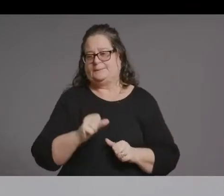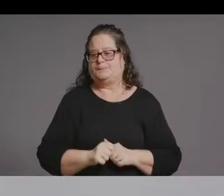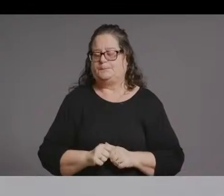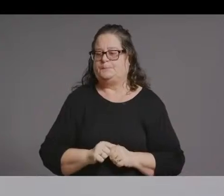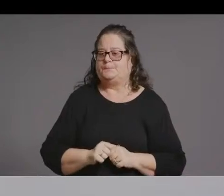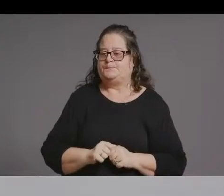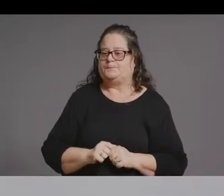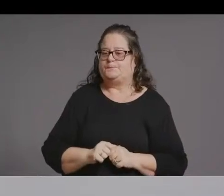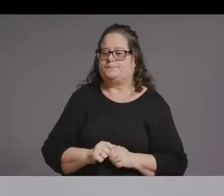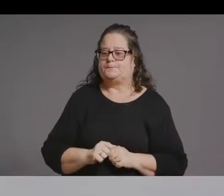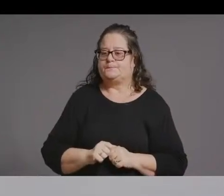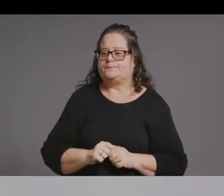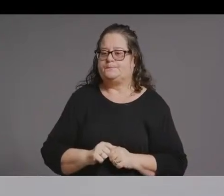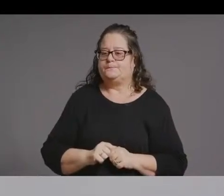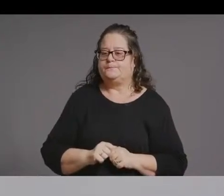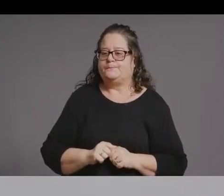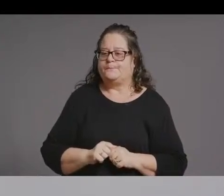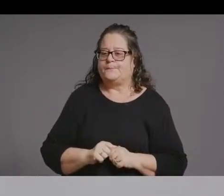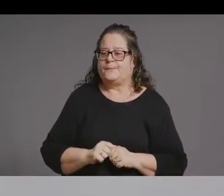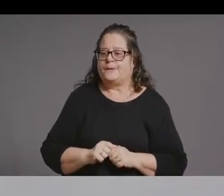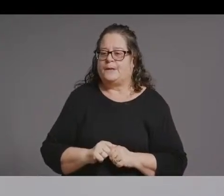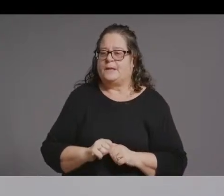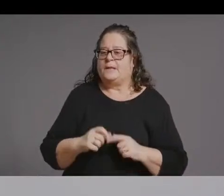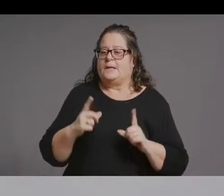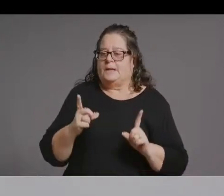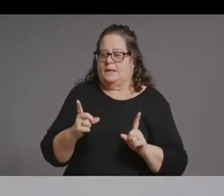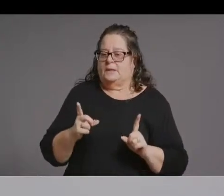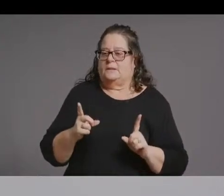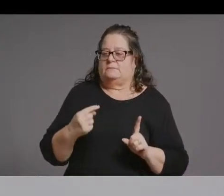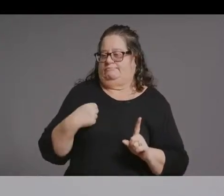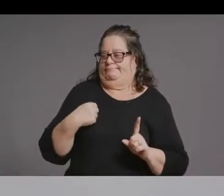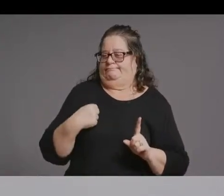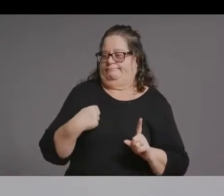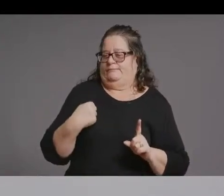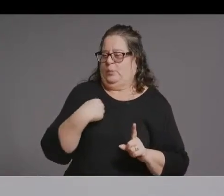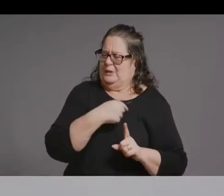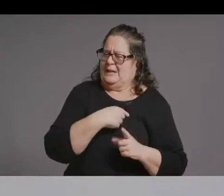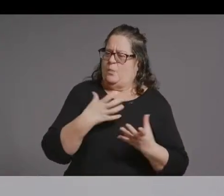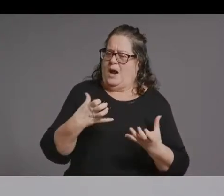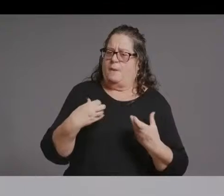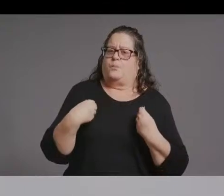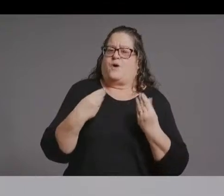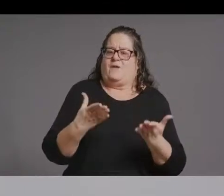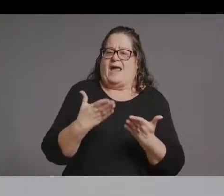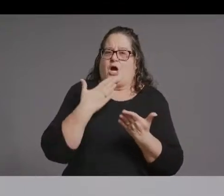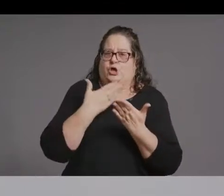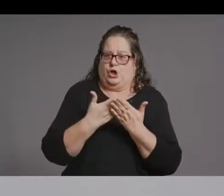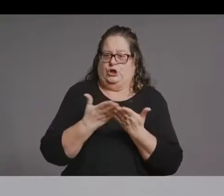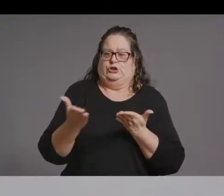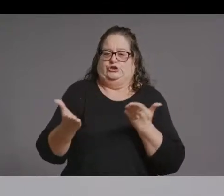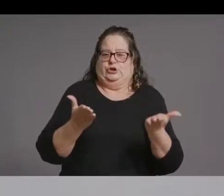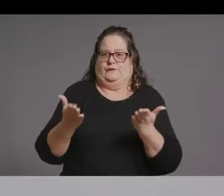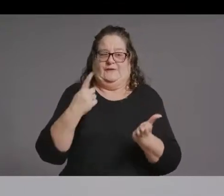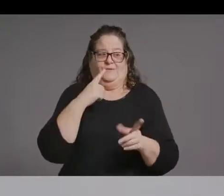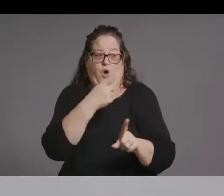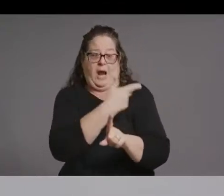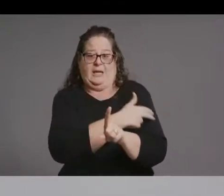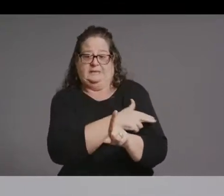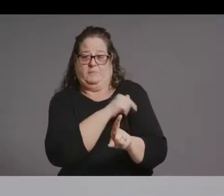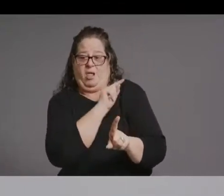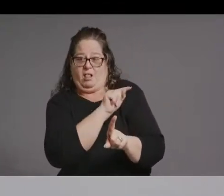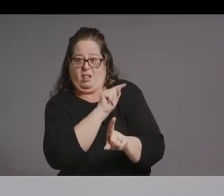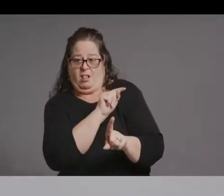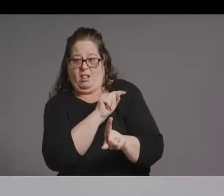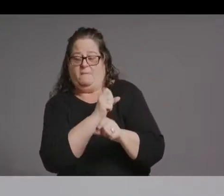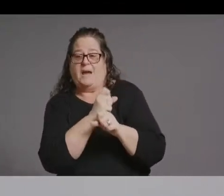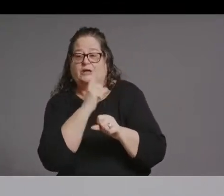either keep it going as a service to some of our hospitals, or how do we be able to stand